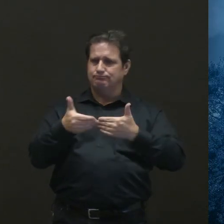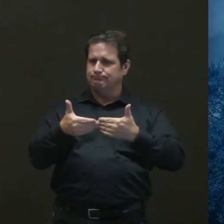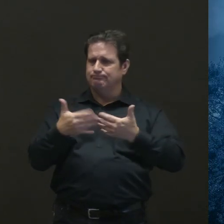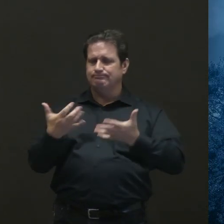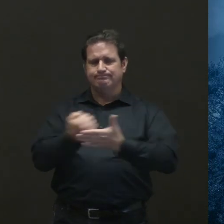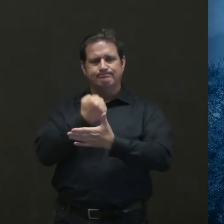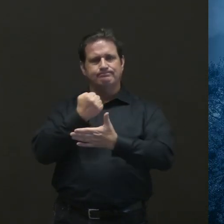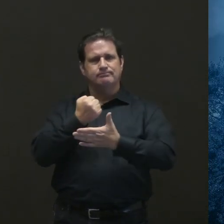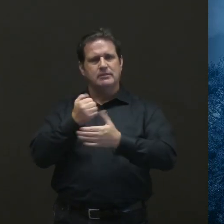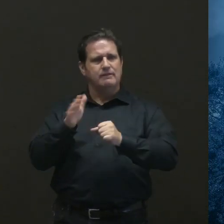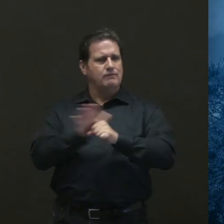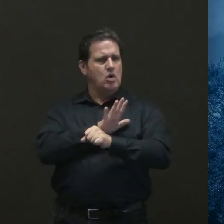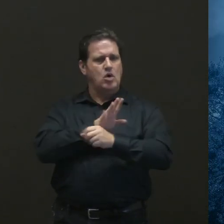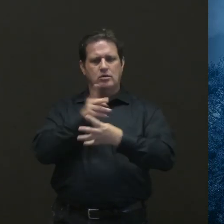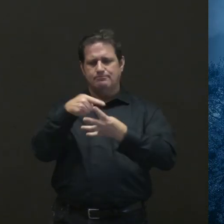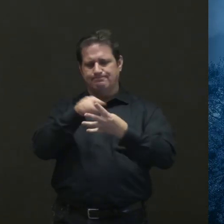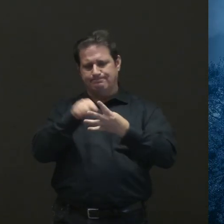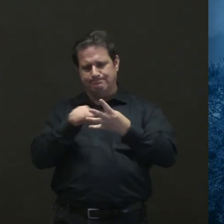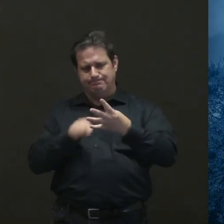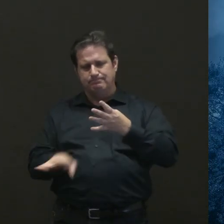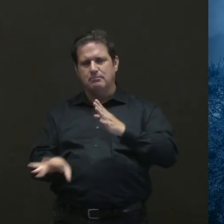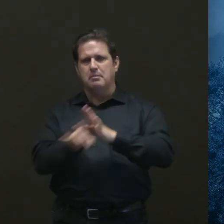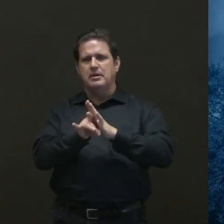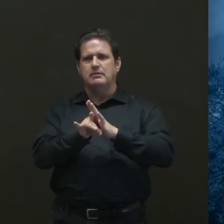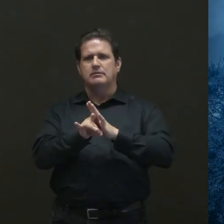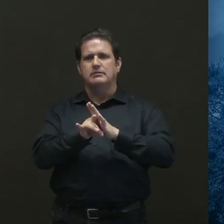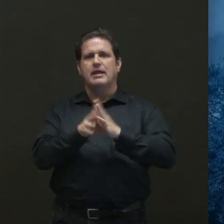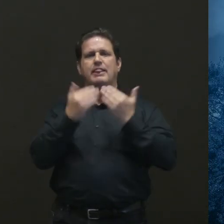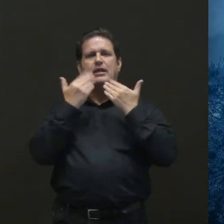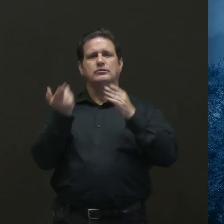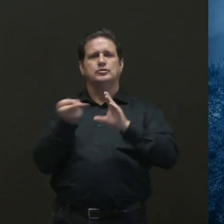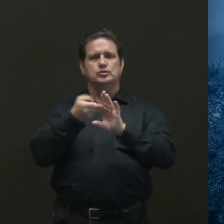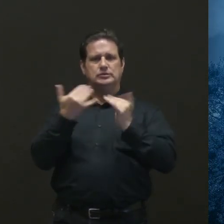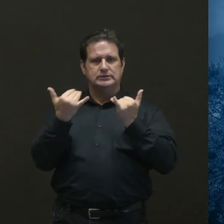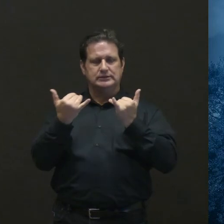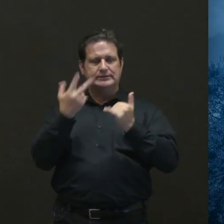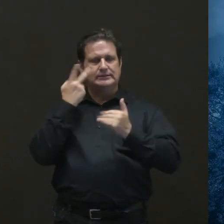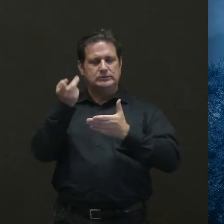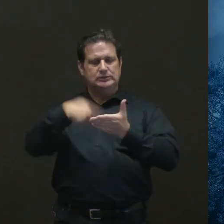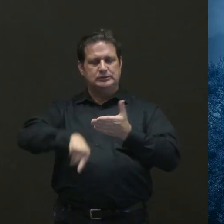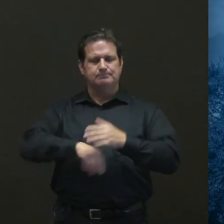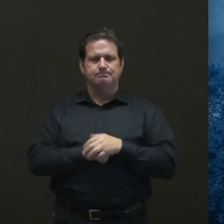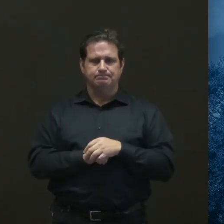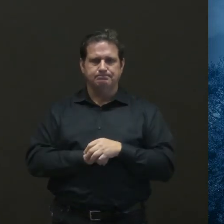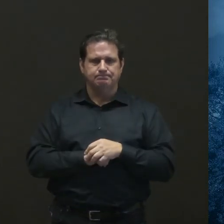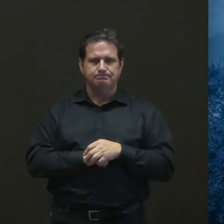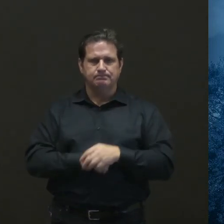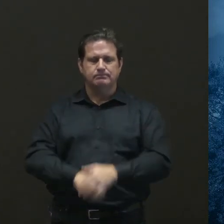said, full slate of candidates on both sides of the aisle. Thanks for joining us today. We'll see you next week.